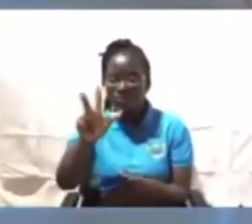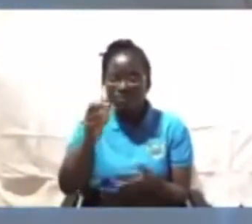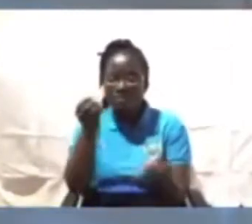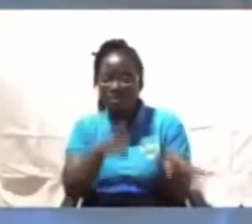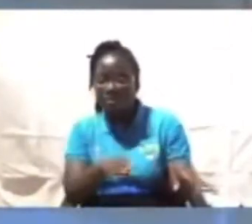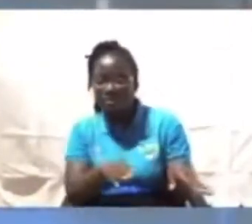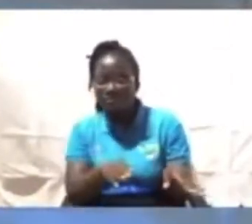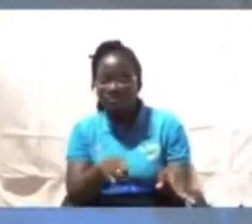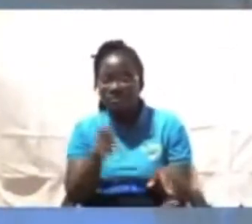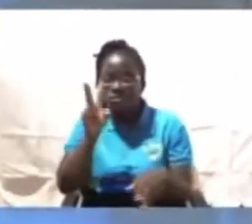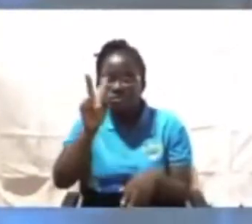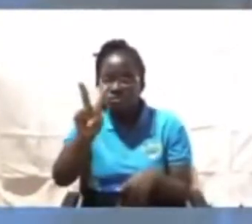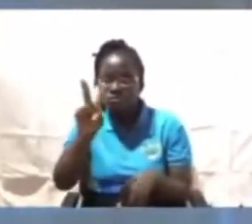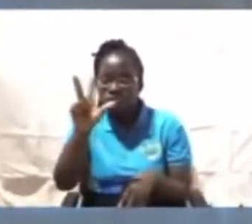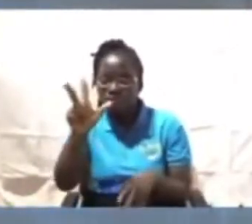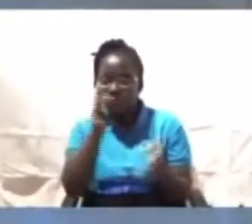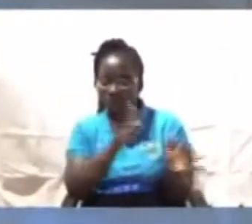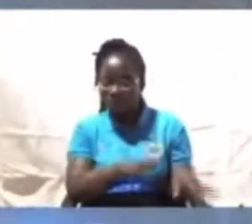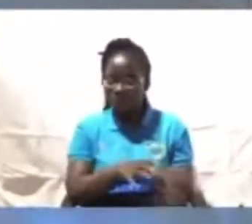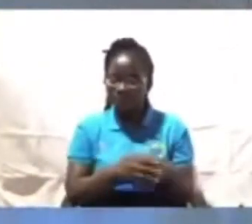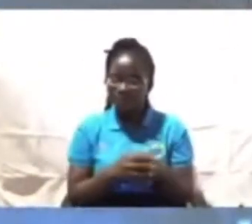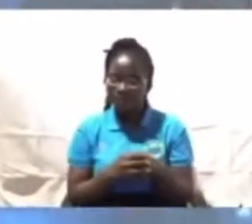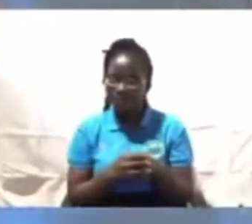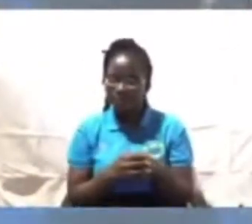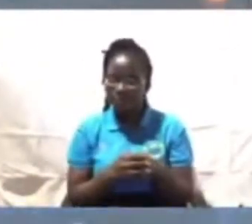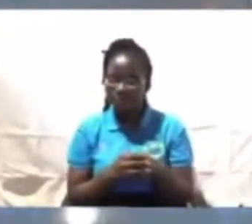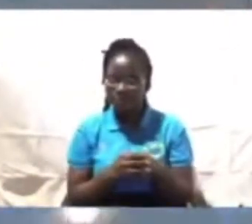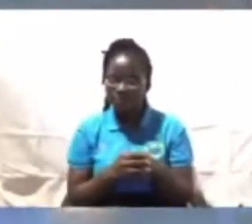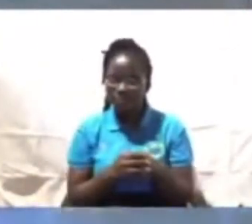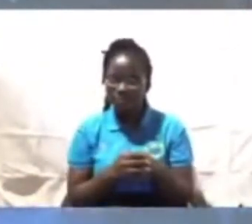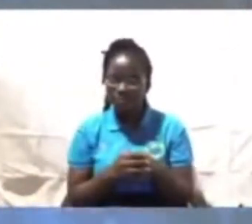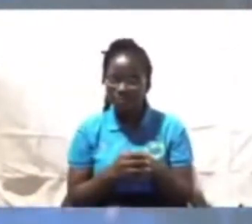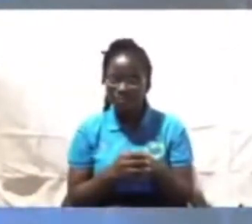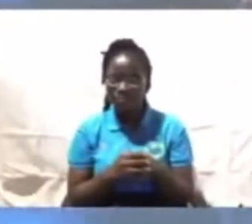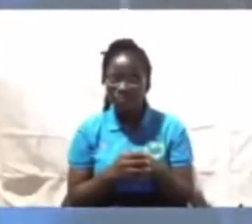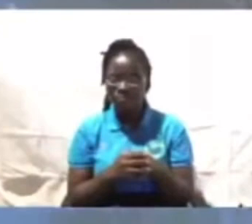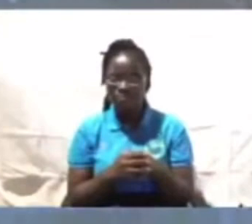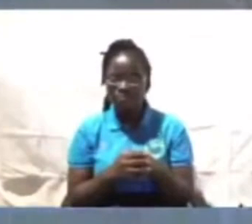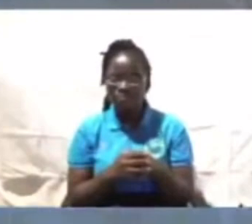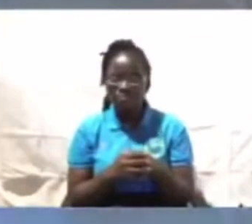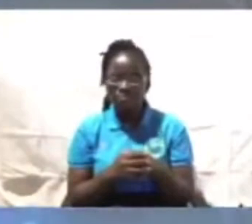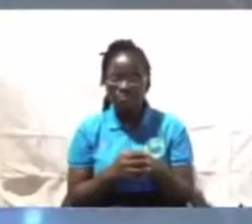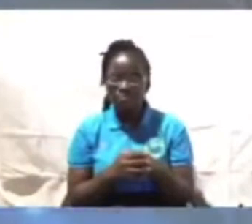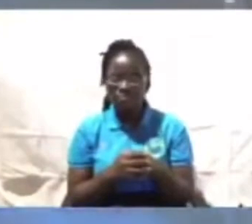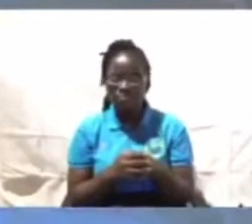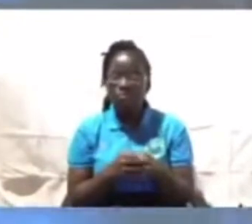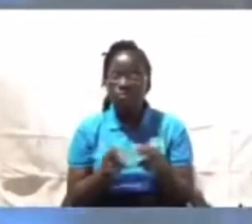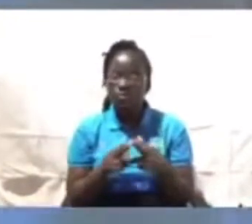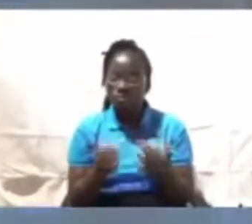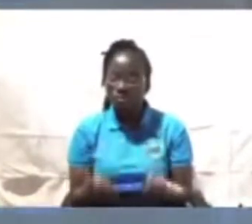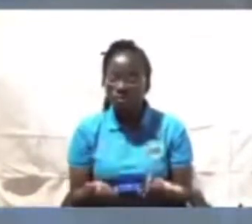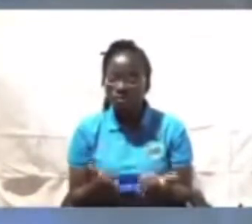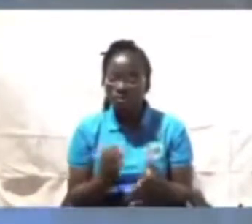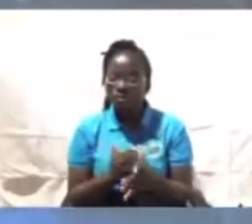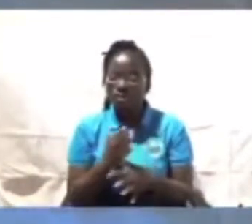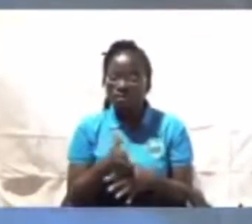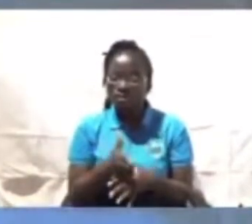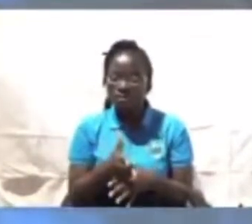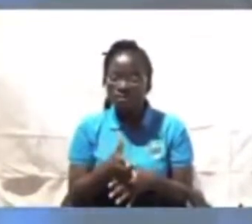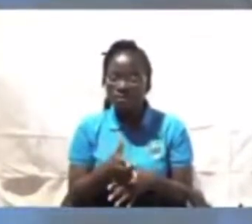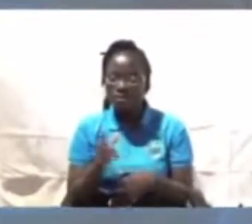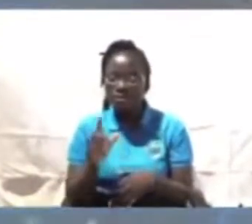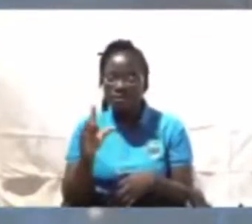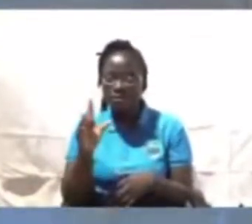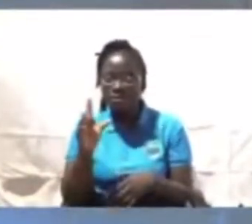mabasi wakwa no kwasa menyi na jiboy na who is the next when ever